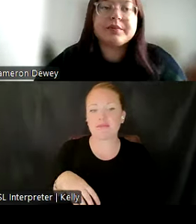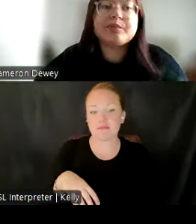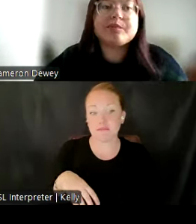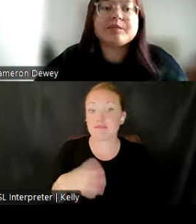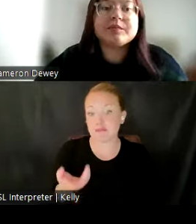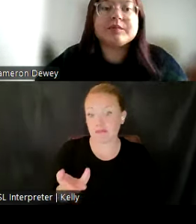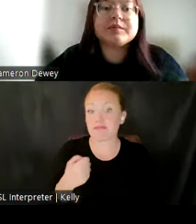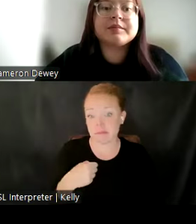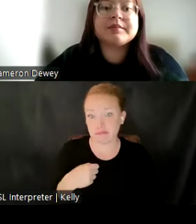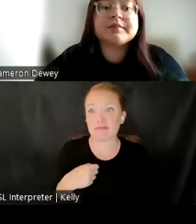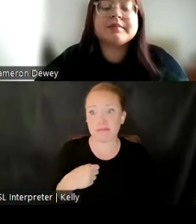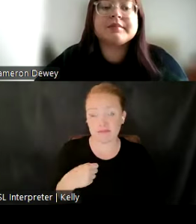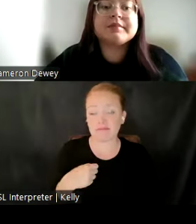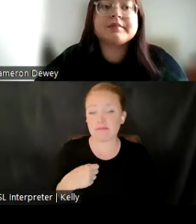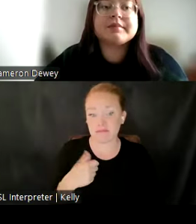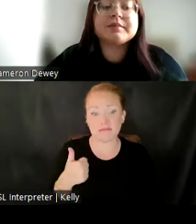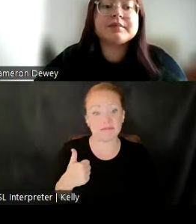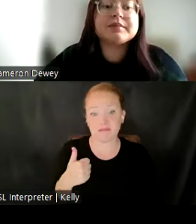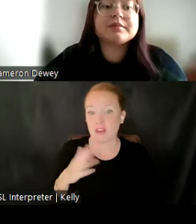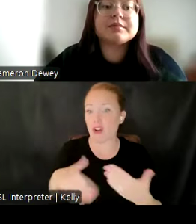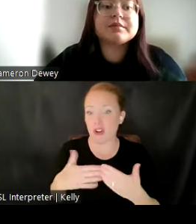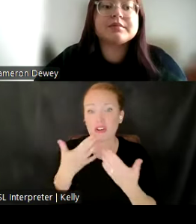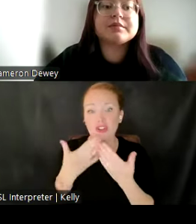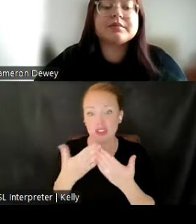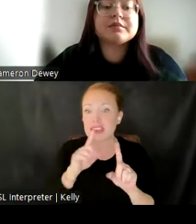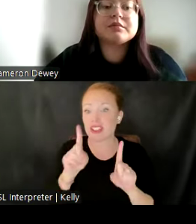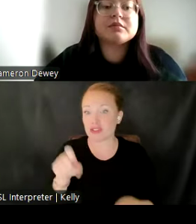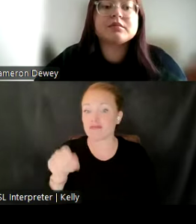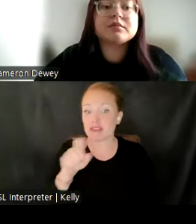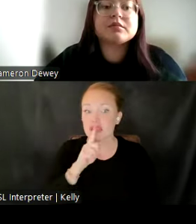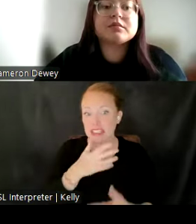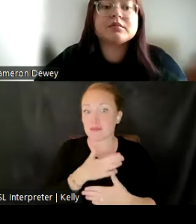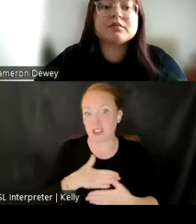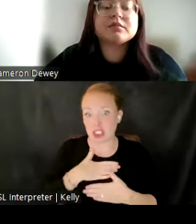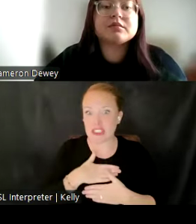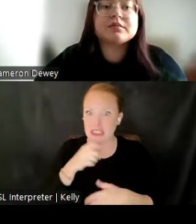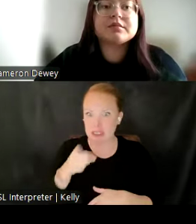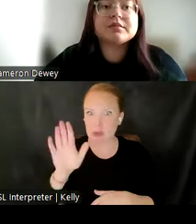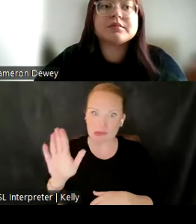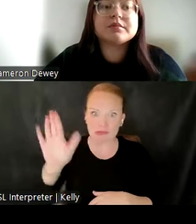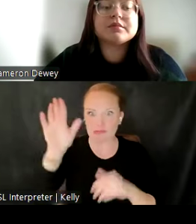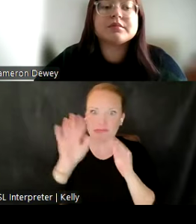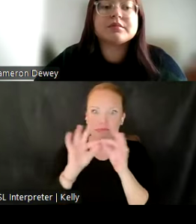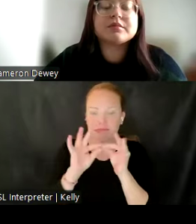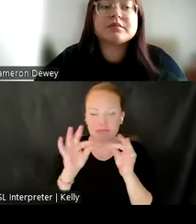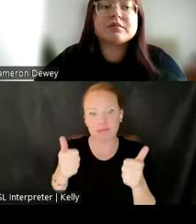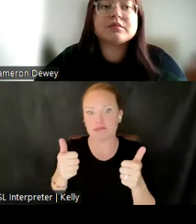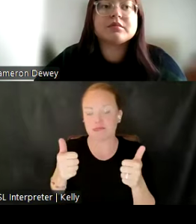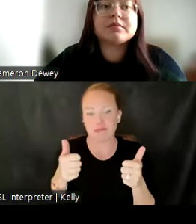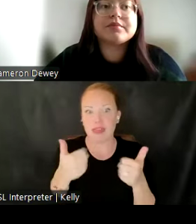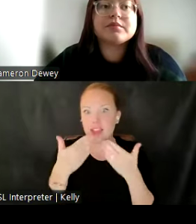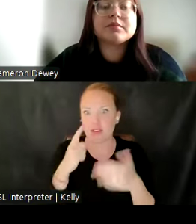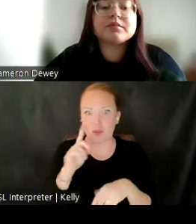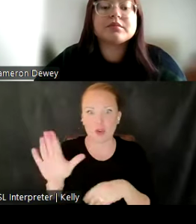Yeah. So these are all great answers. And I really appreciate you guys coming through with all this participation. And you